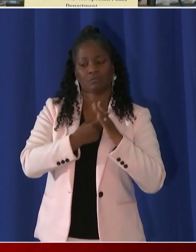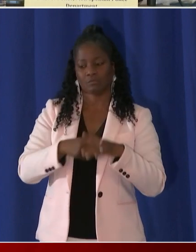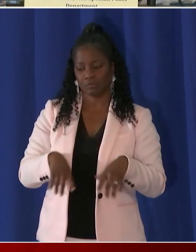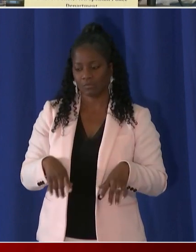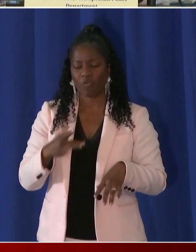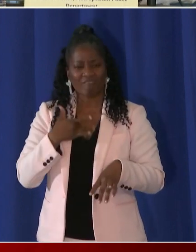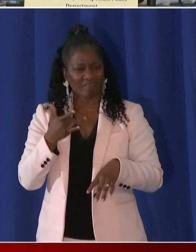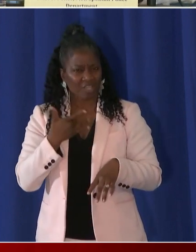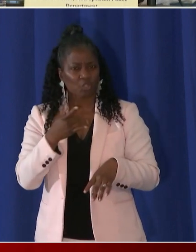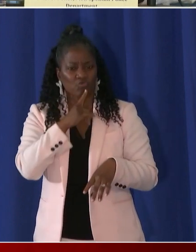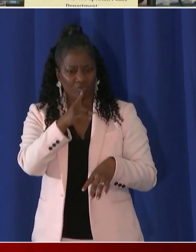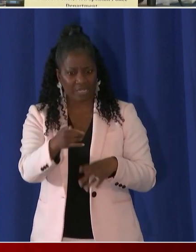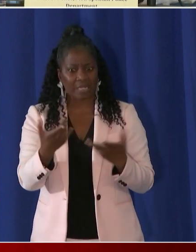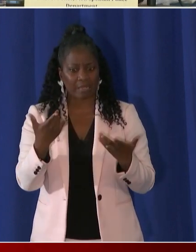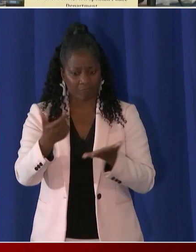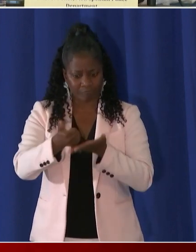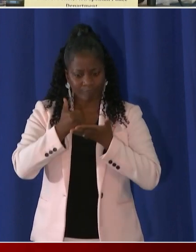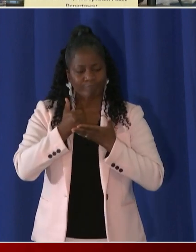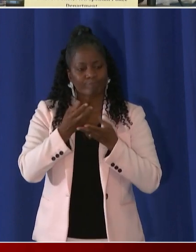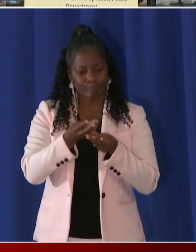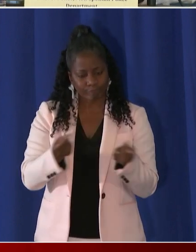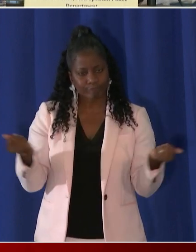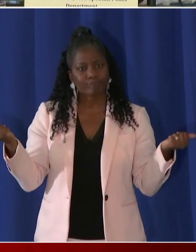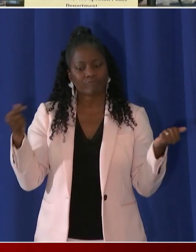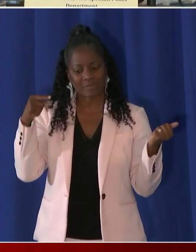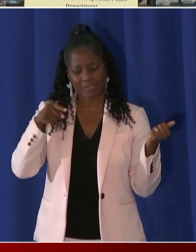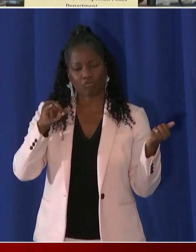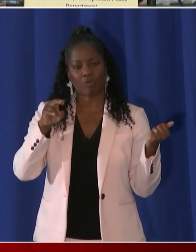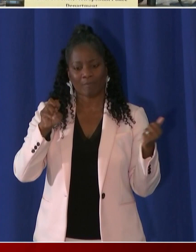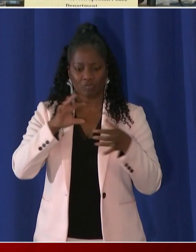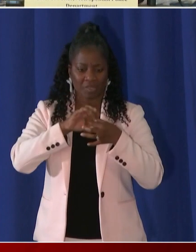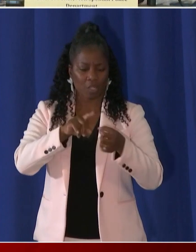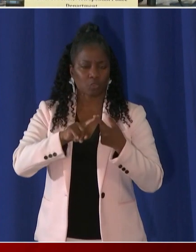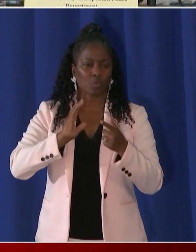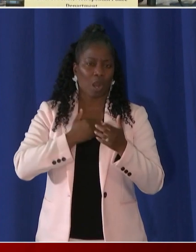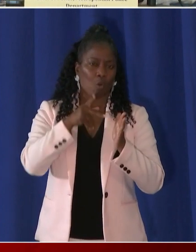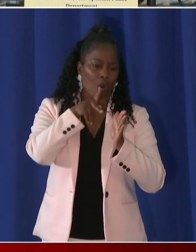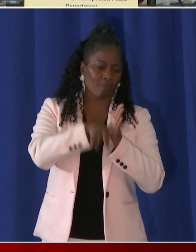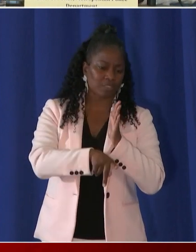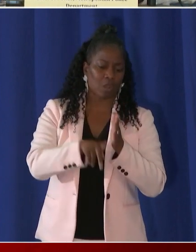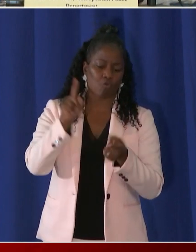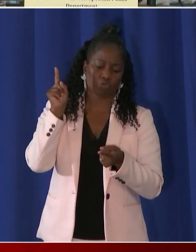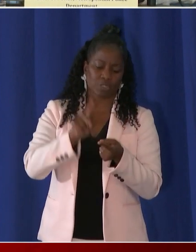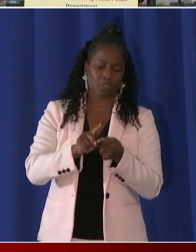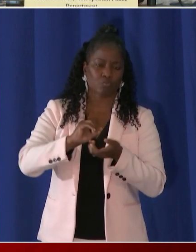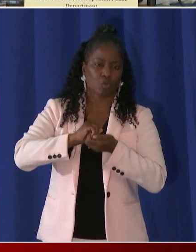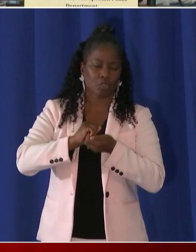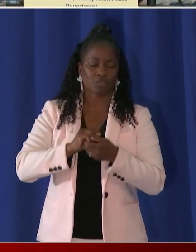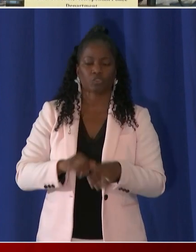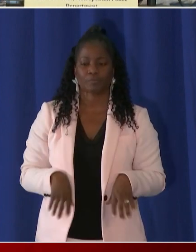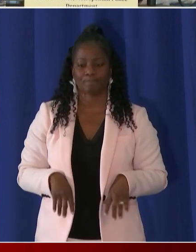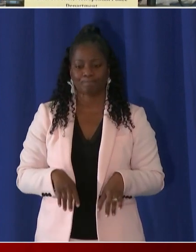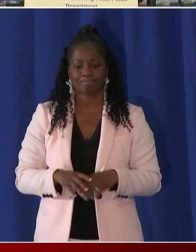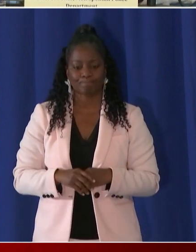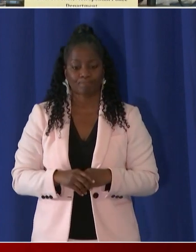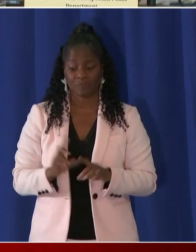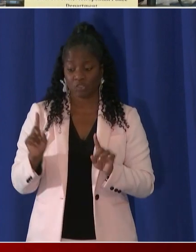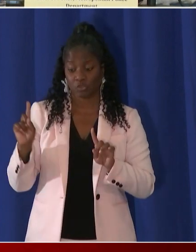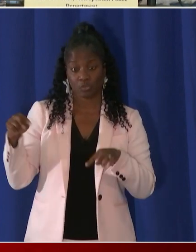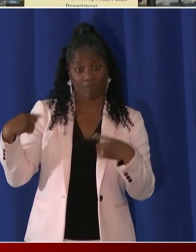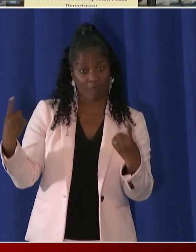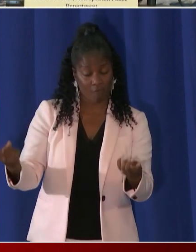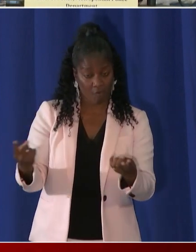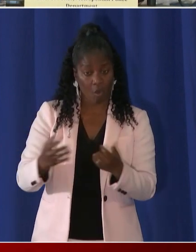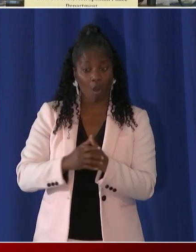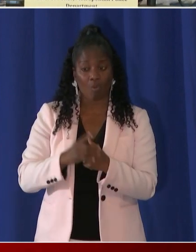feel it's paying dividends for us, and that's in the space of our homicide reduction partnership. So far, we